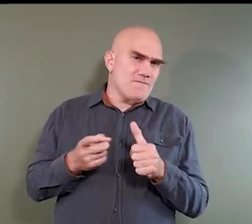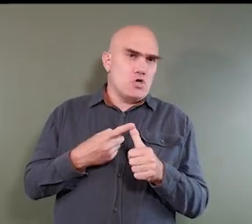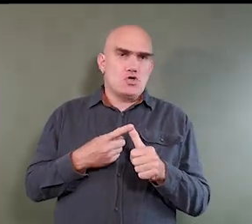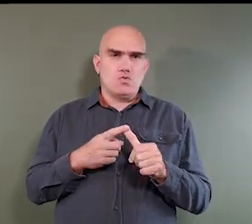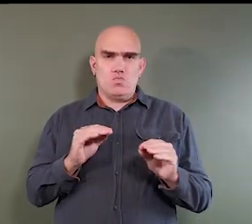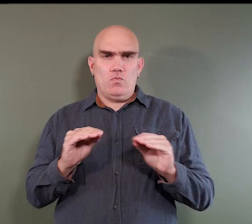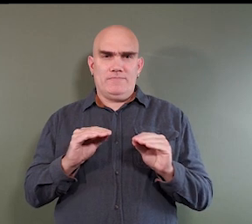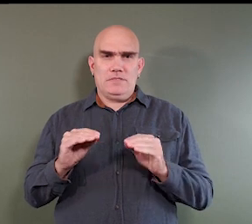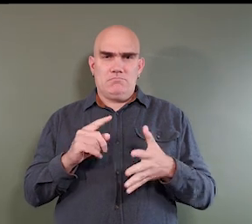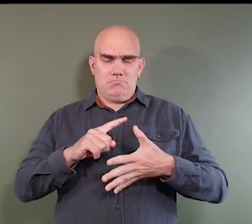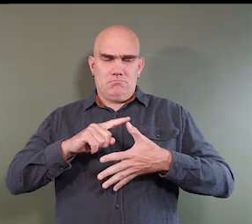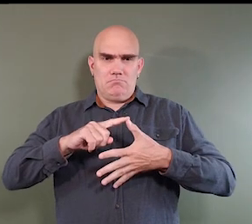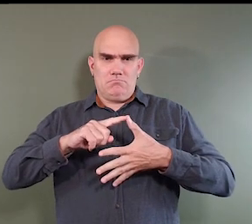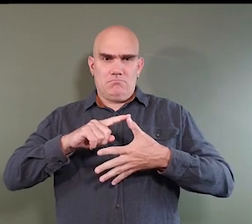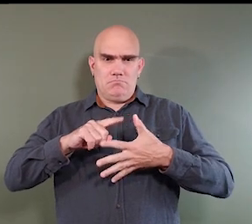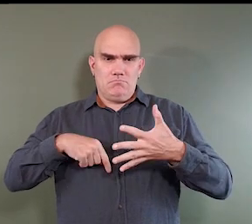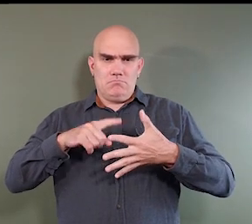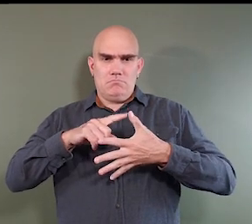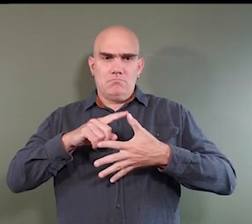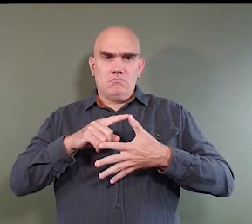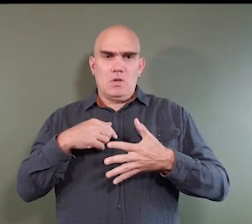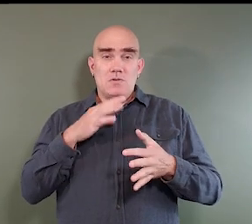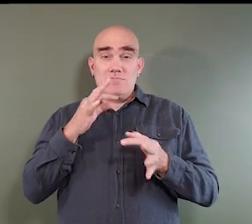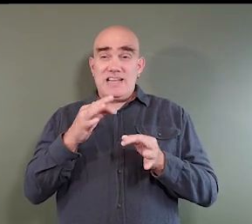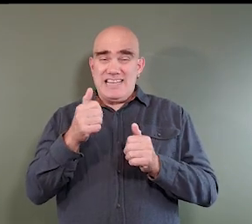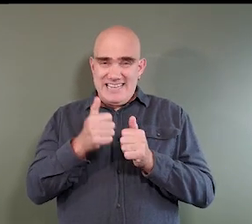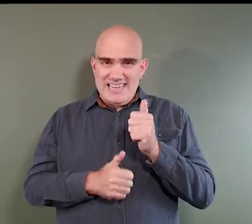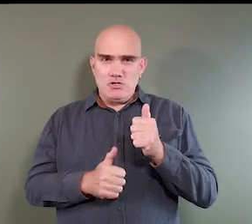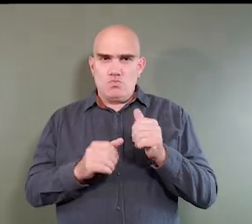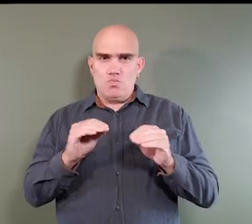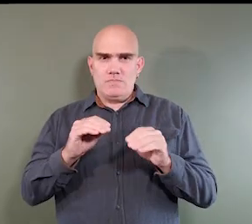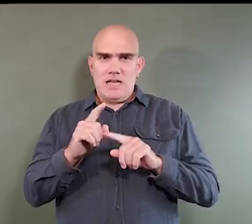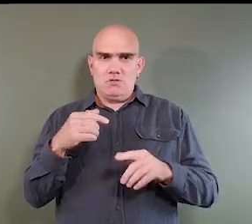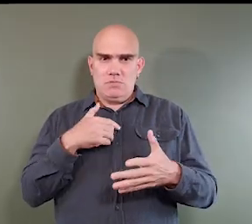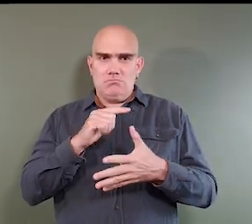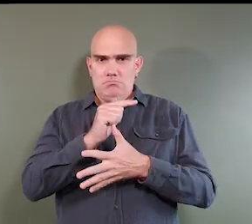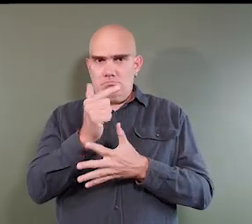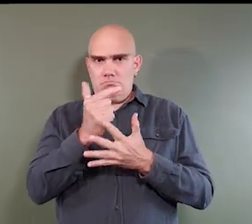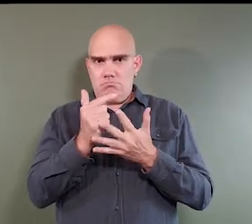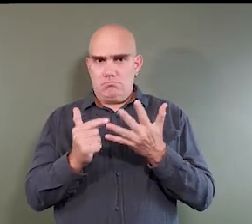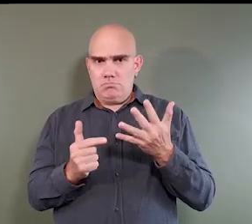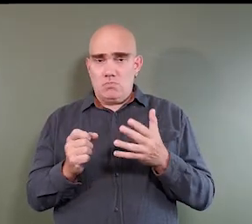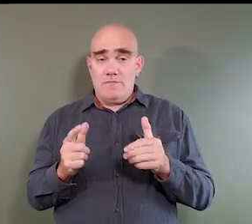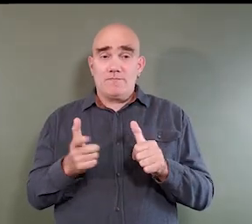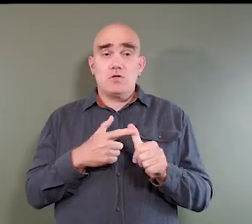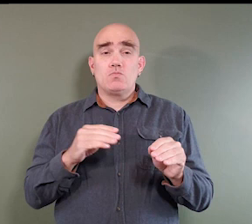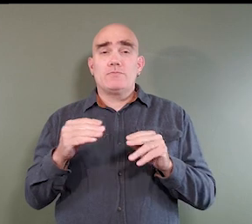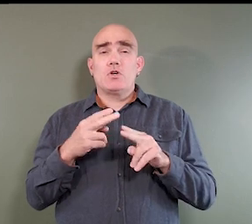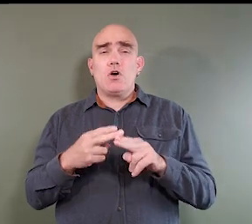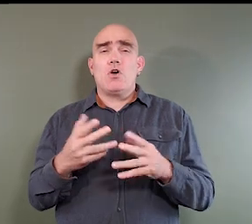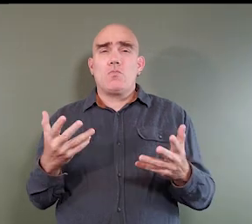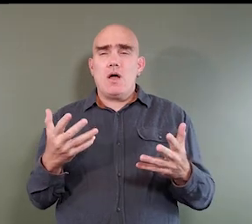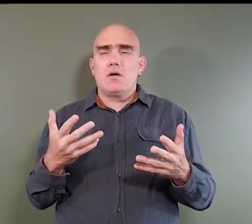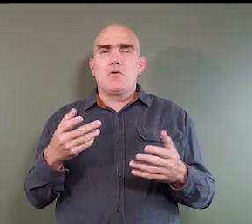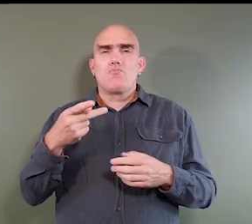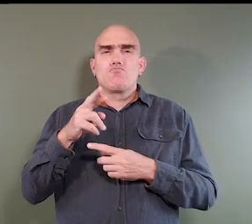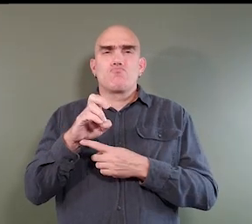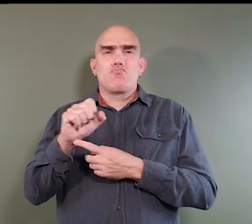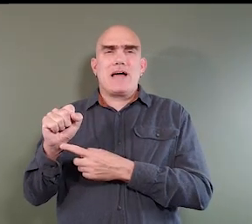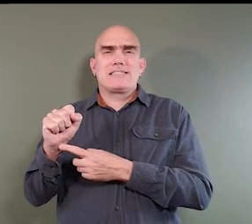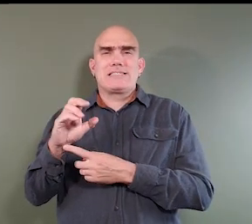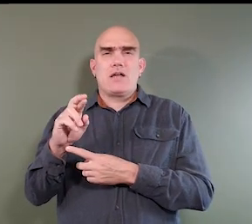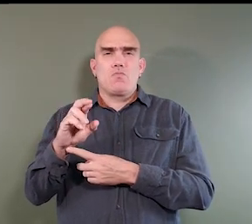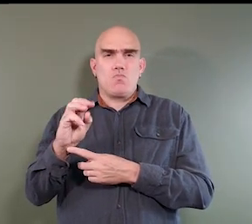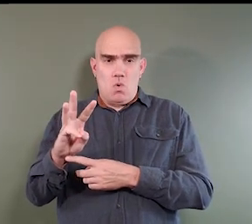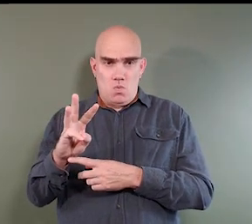movement. I'm gonna explain each movement as we go through them. So the first movement is called a press